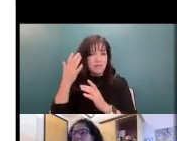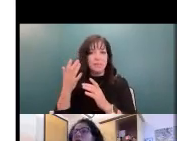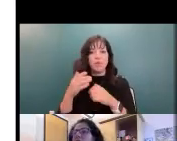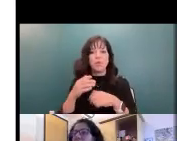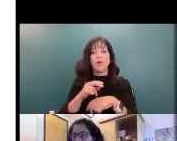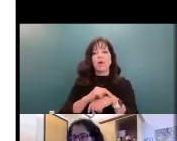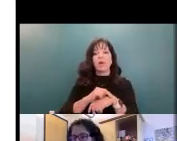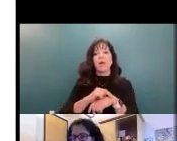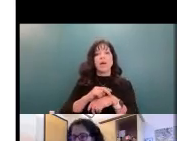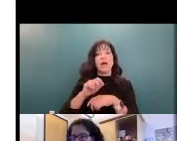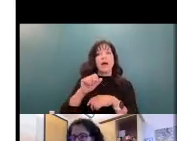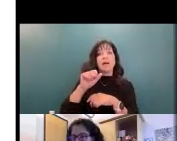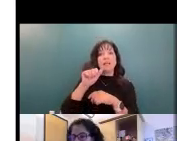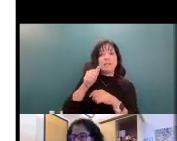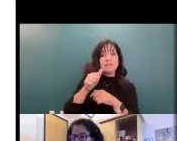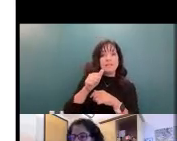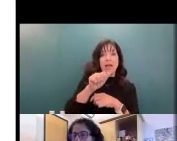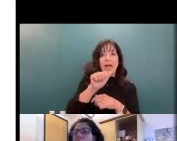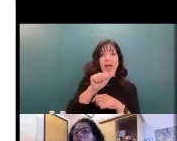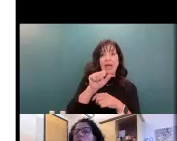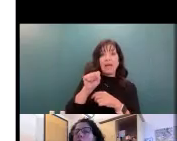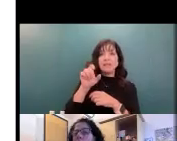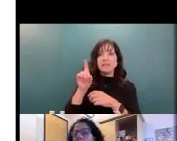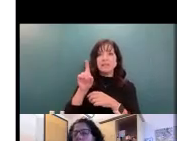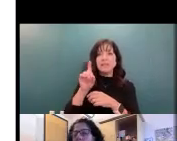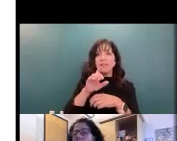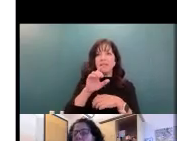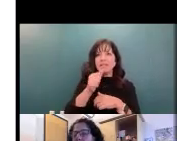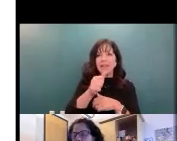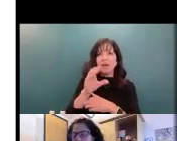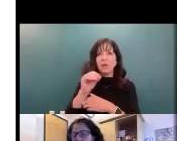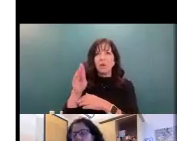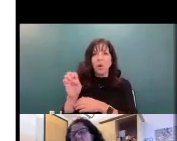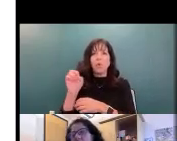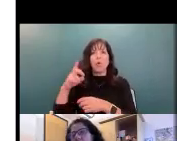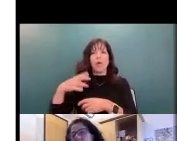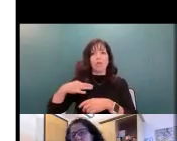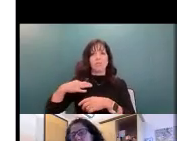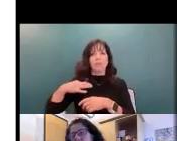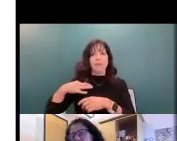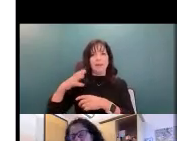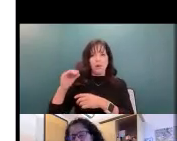or 10 code, a special education eligibility code, or